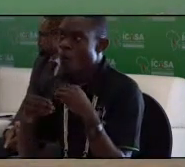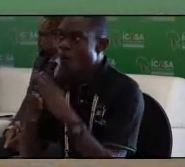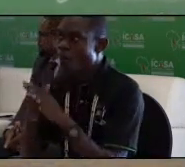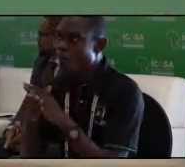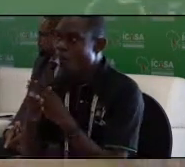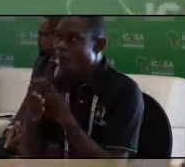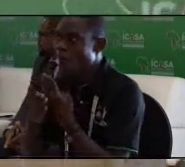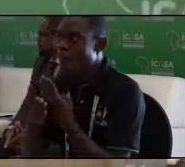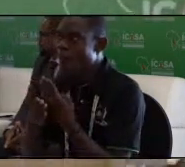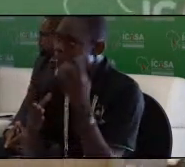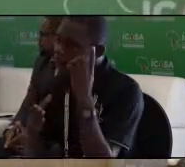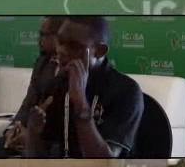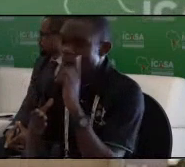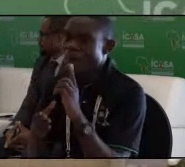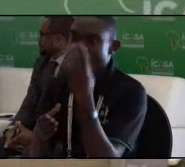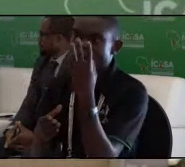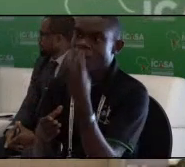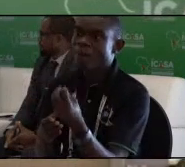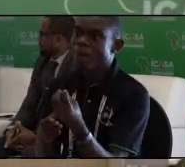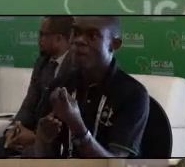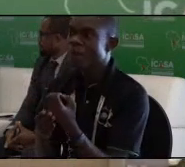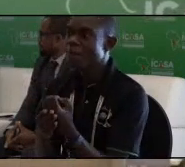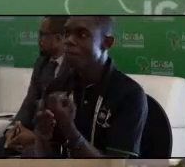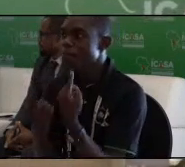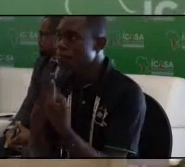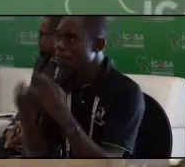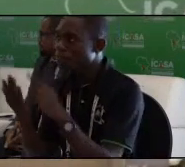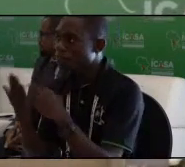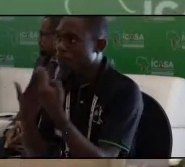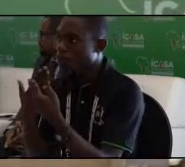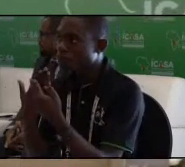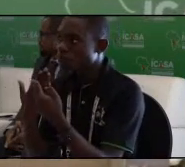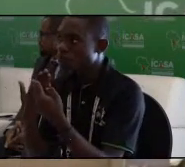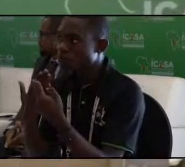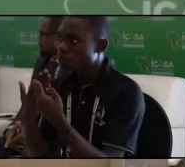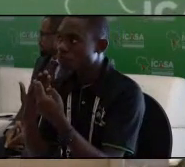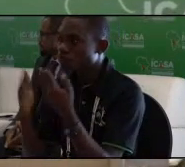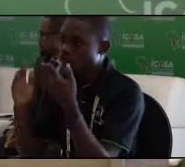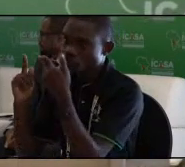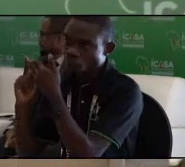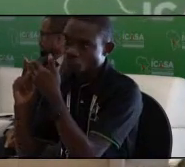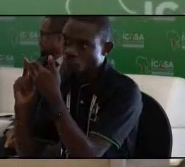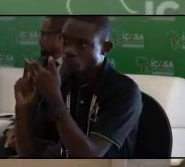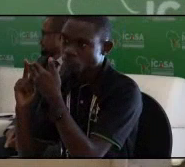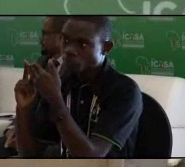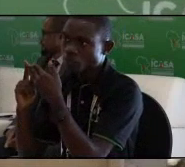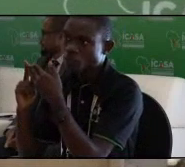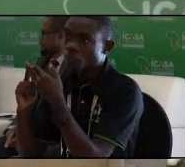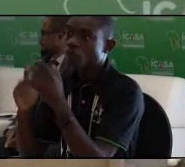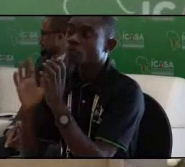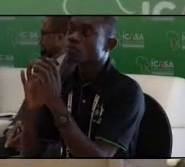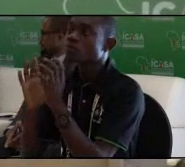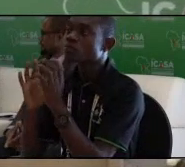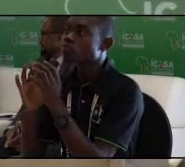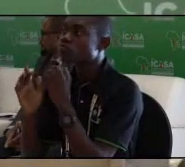because initially also we did not have regulation for or against online